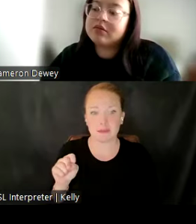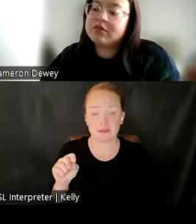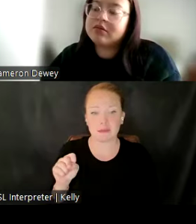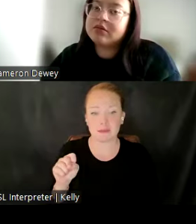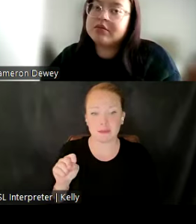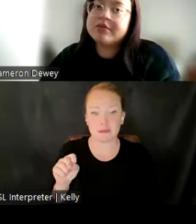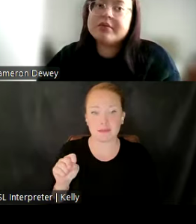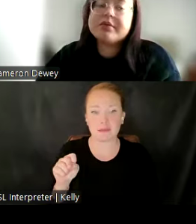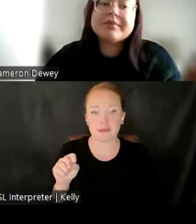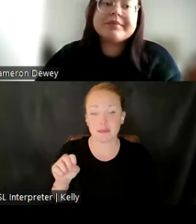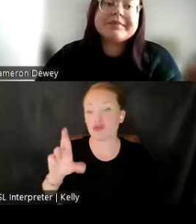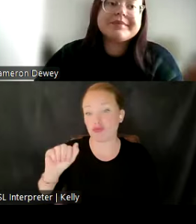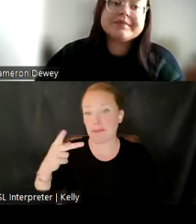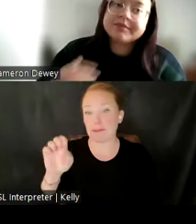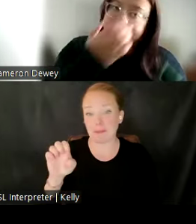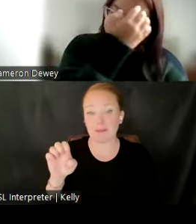rape,